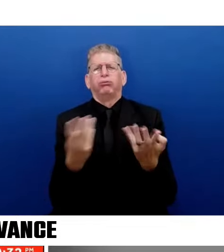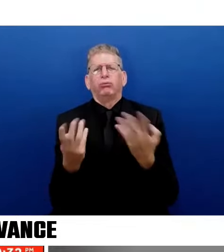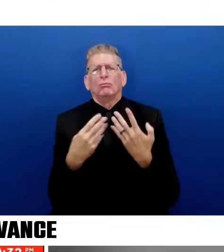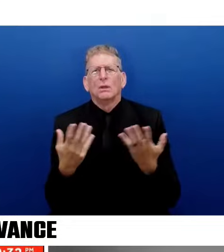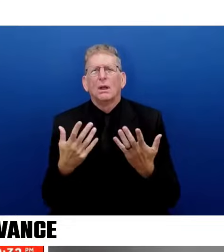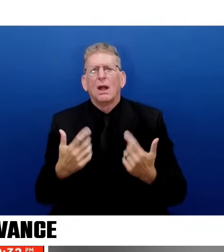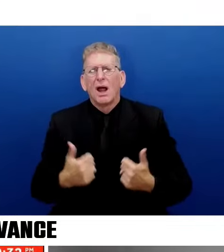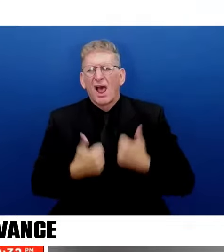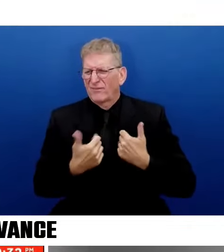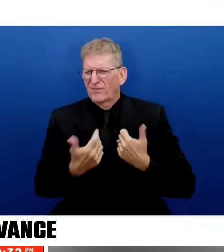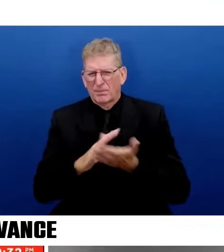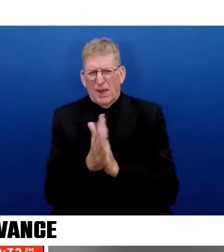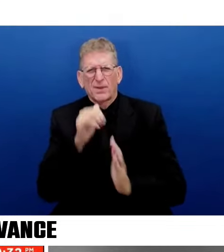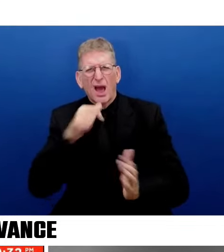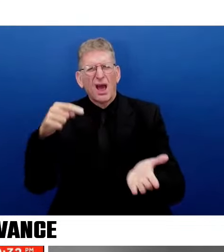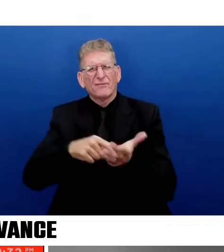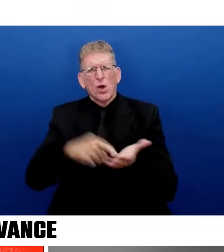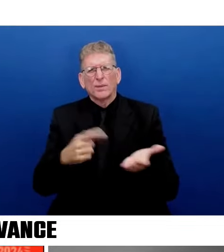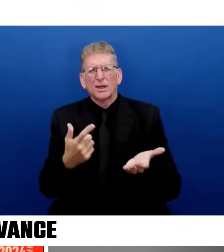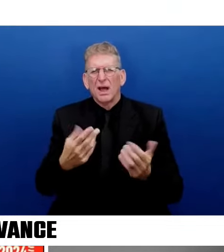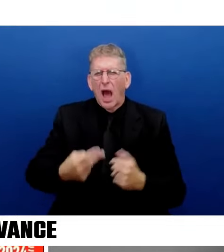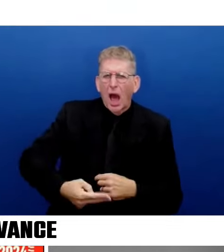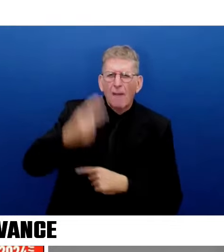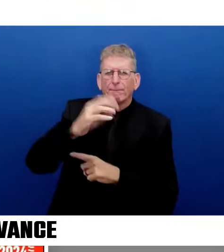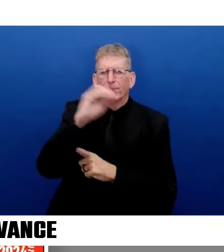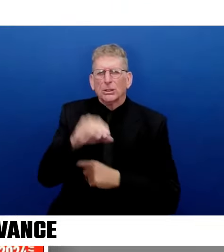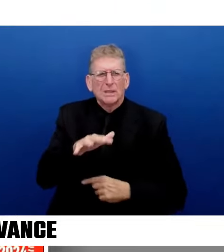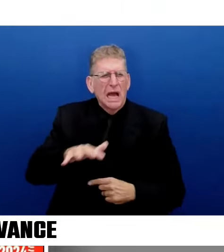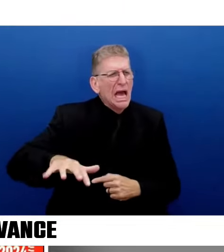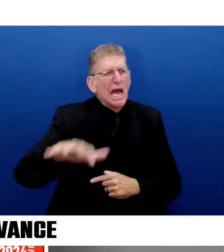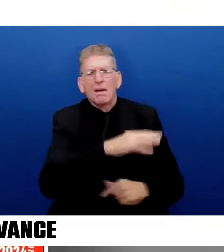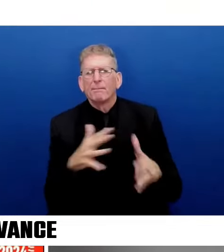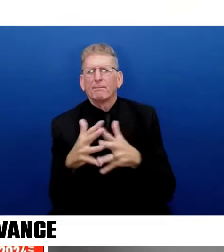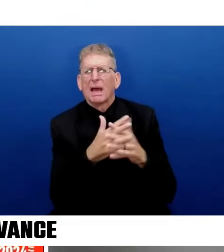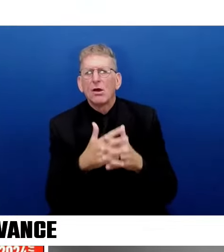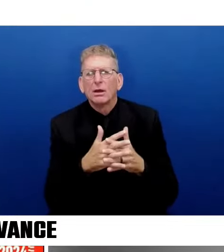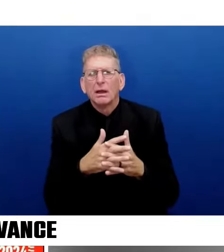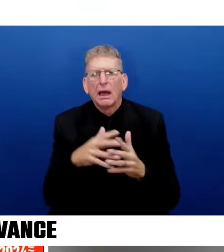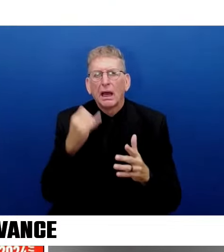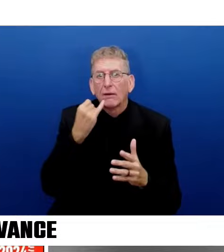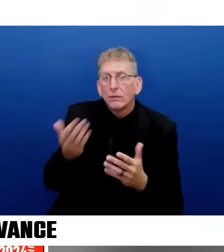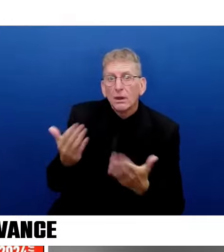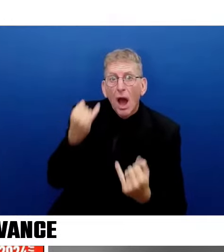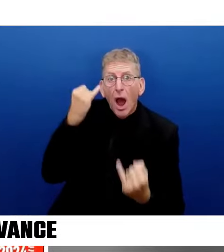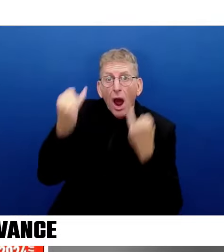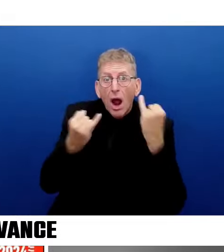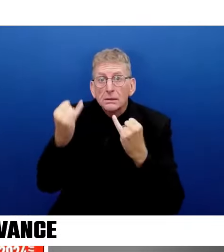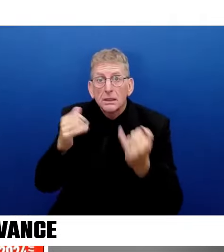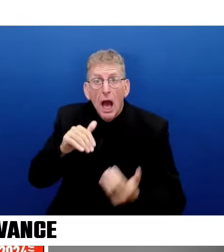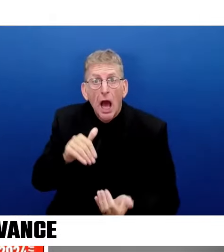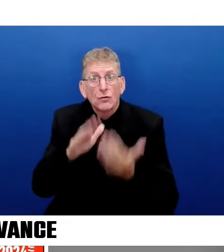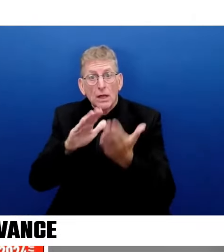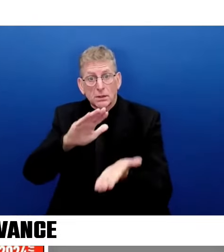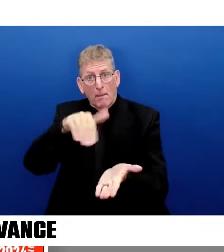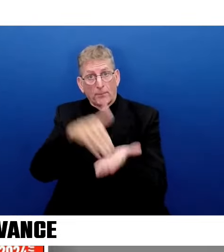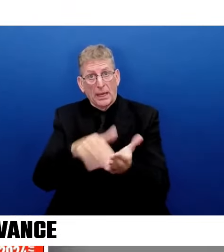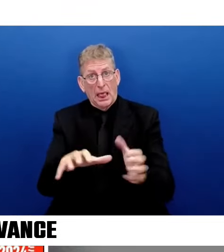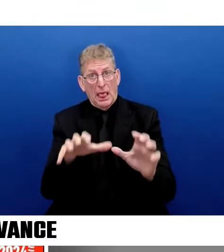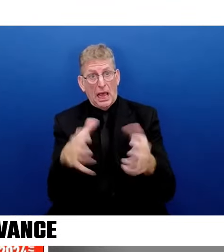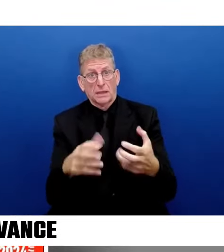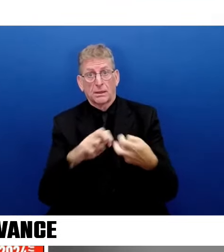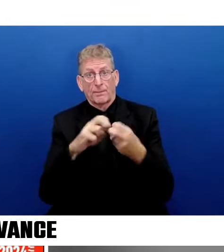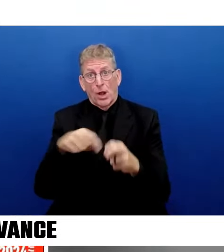plans for how to address middle-class problems, then she ought to do them now. Not when asking for a promotion, but in the job the American people